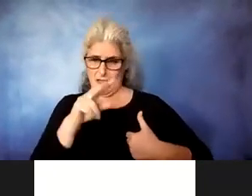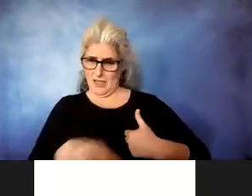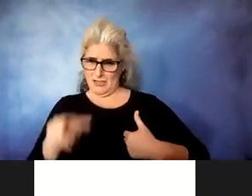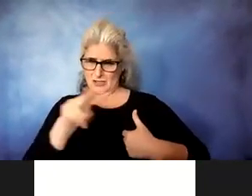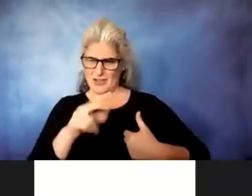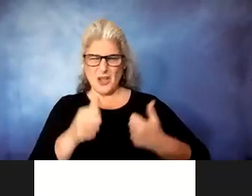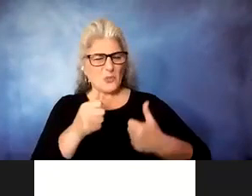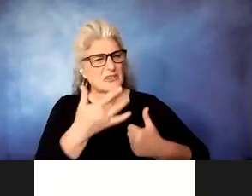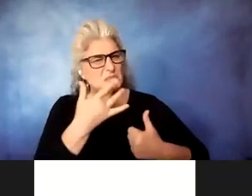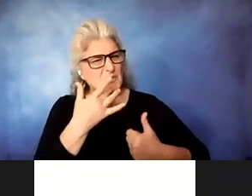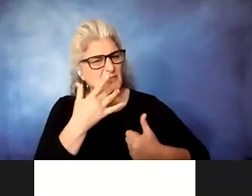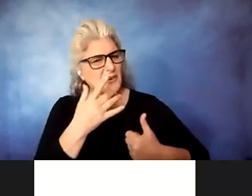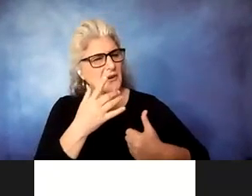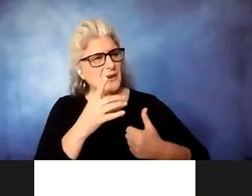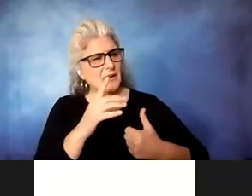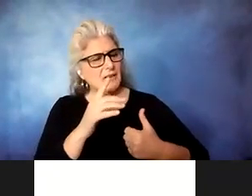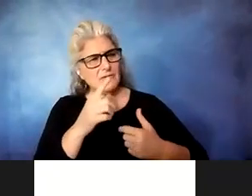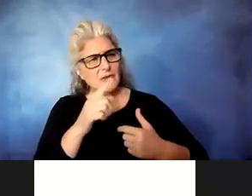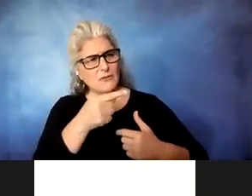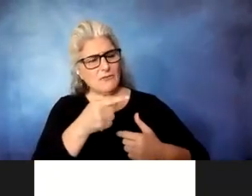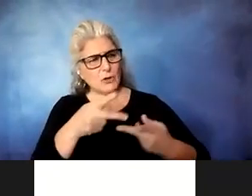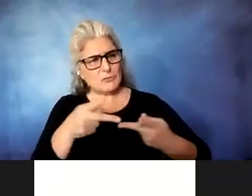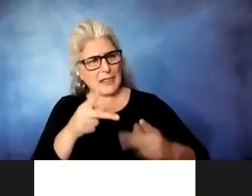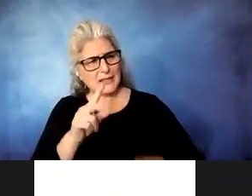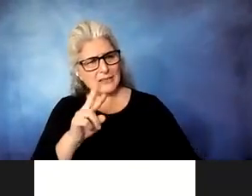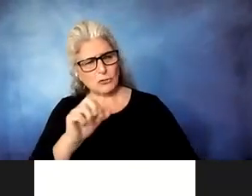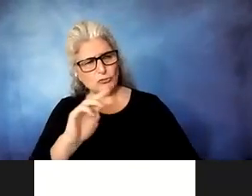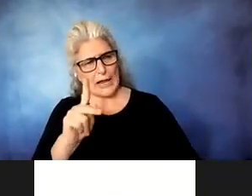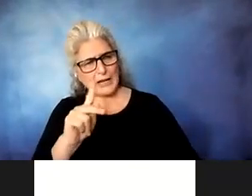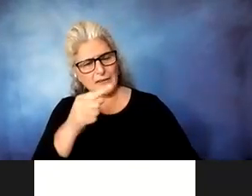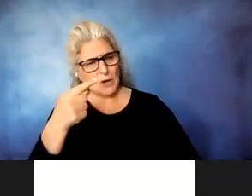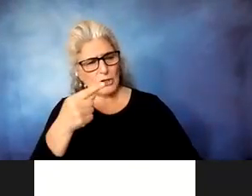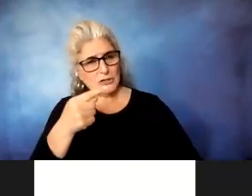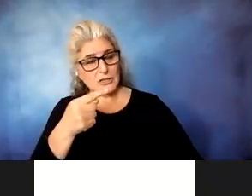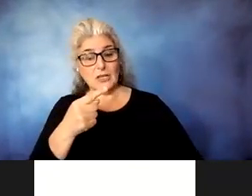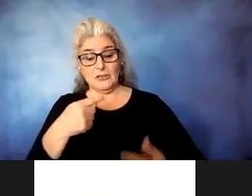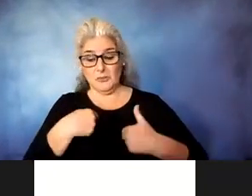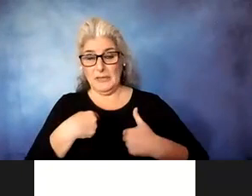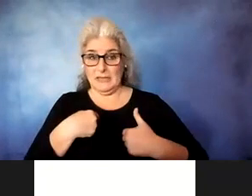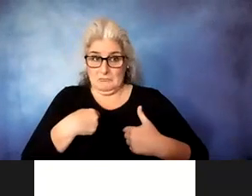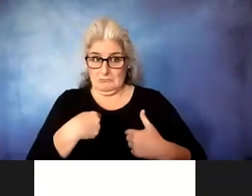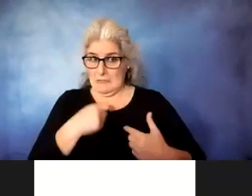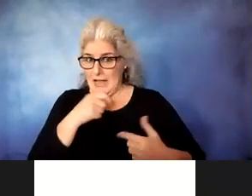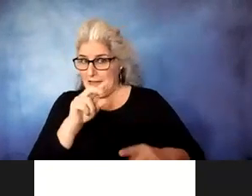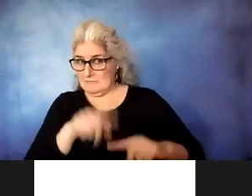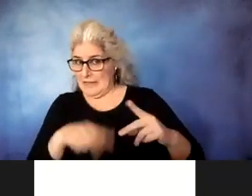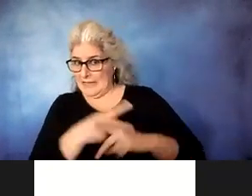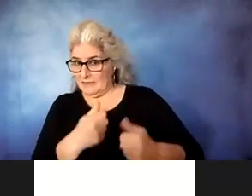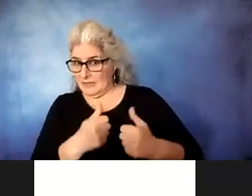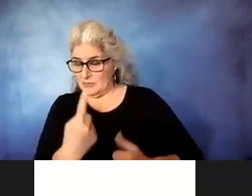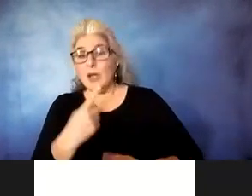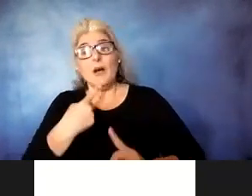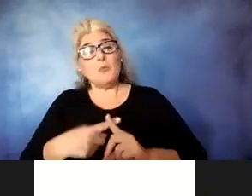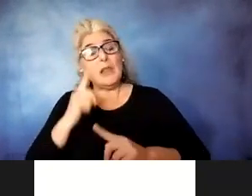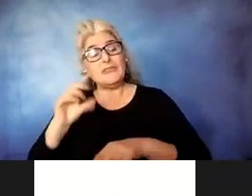because they voted for 2 candidates. This error will invalidate your ballot. I would like to point out that the